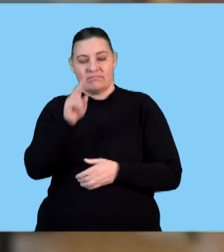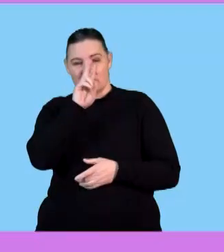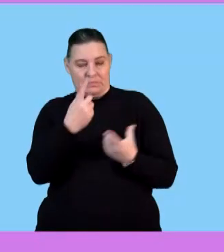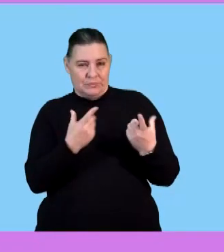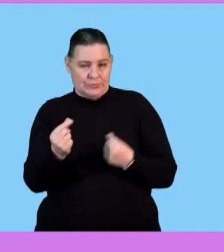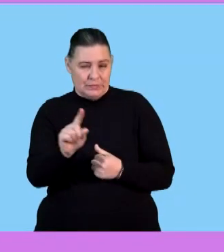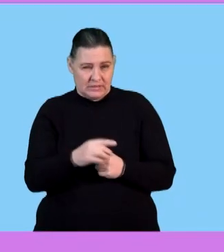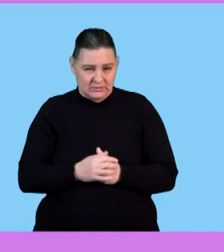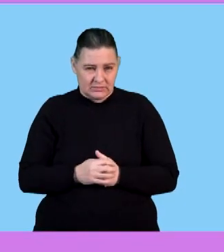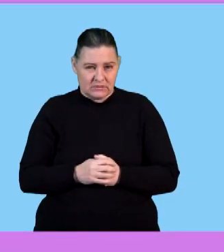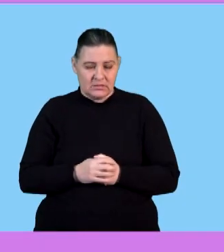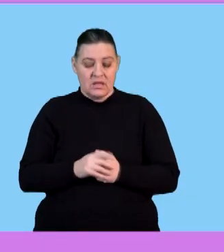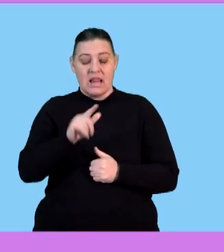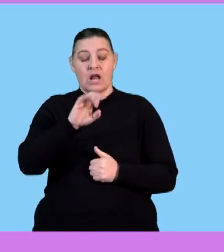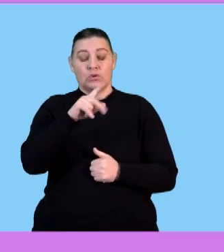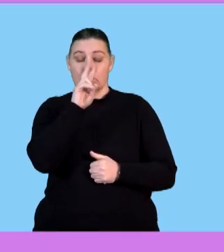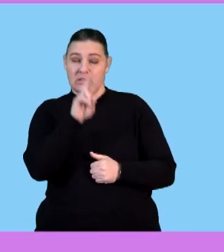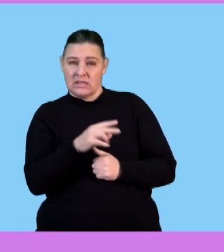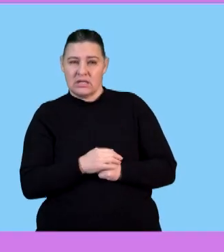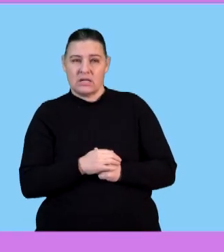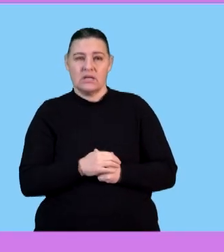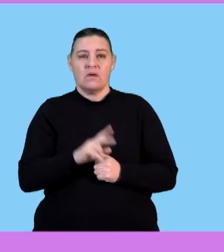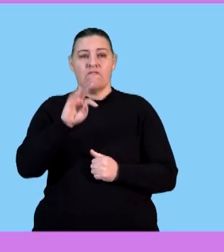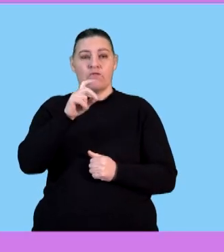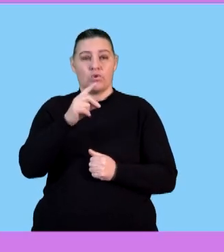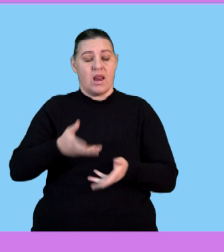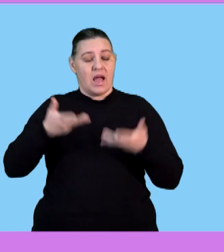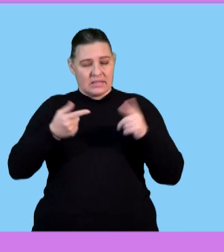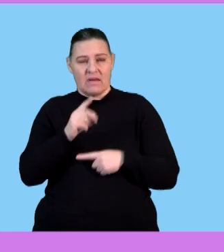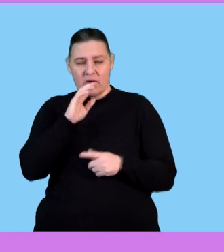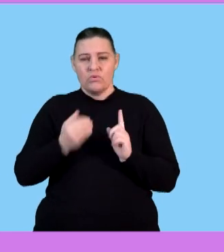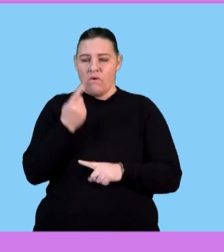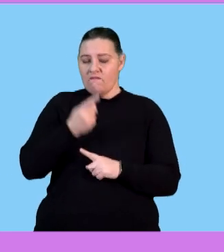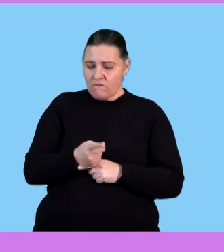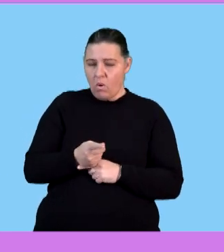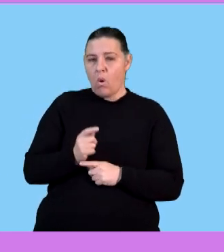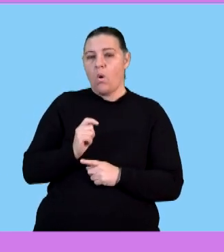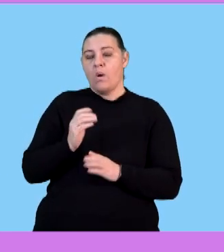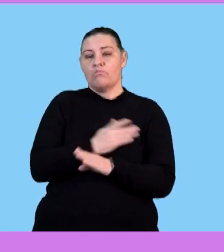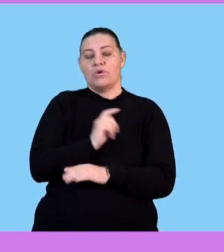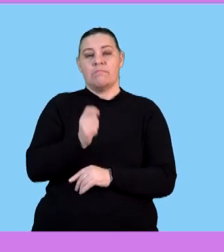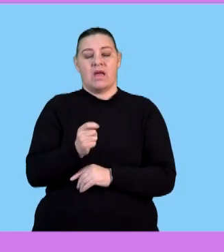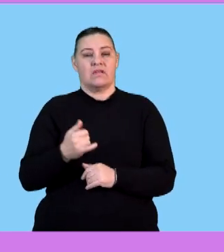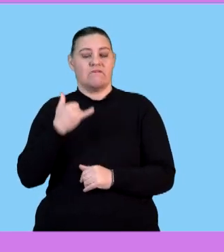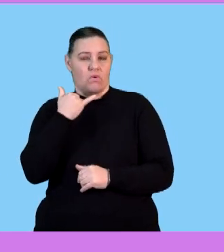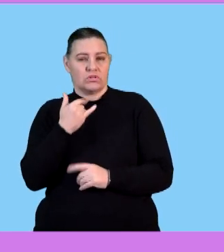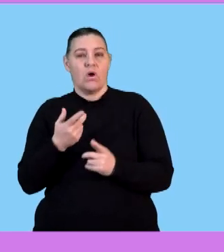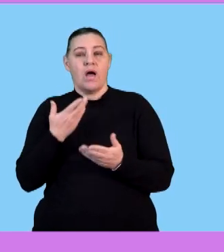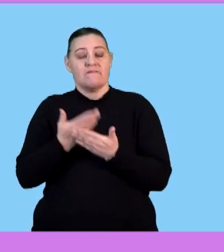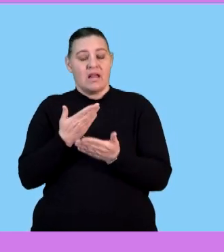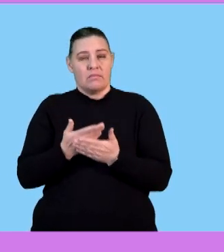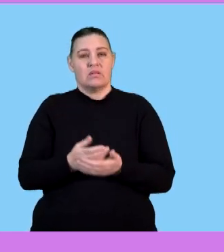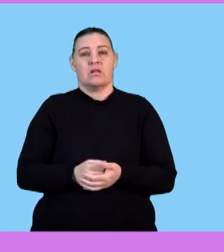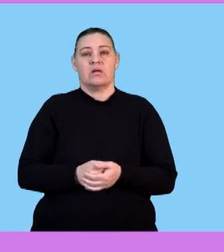here. Larato sees that VodaLite has a new price plan for prepaid phones only, available until the 30th of November